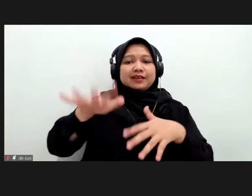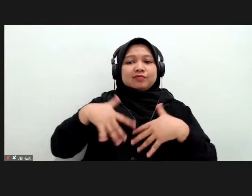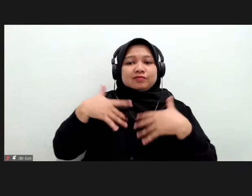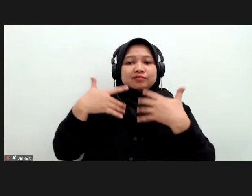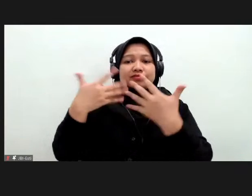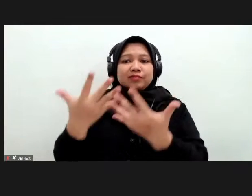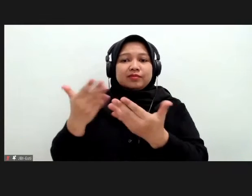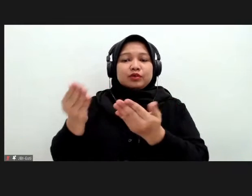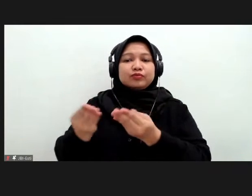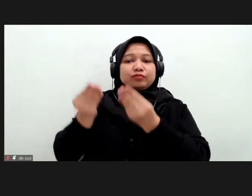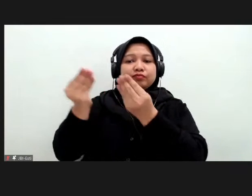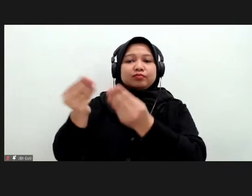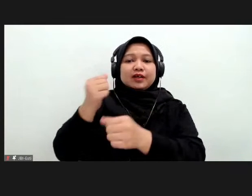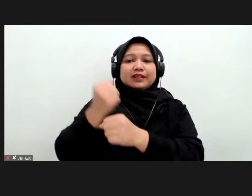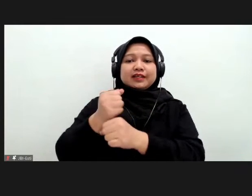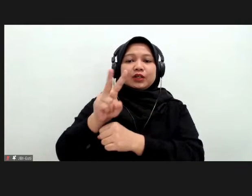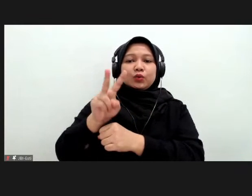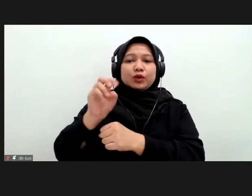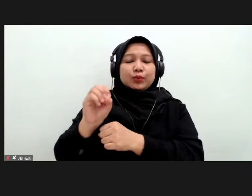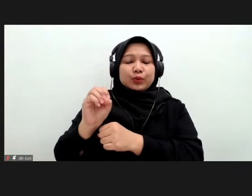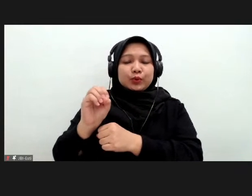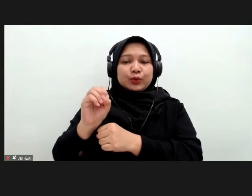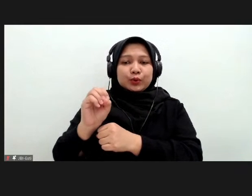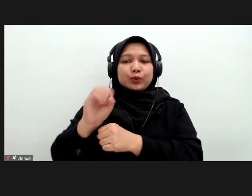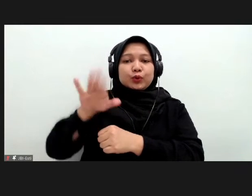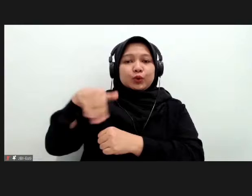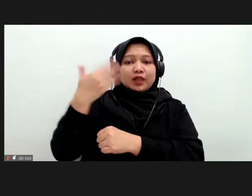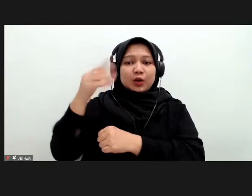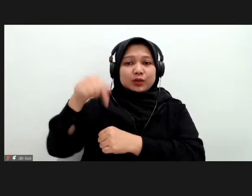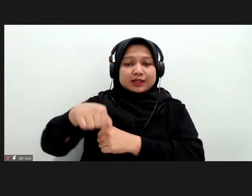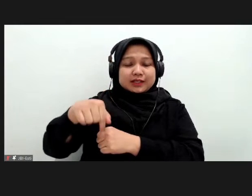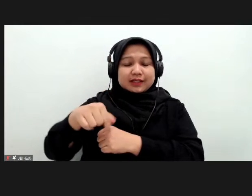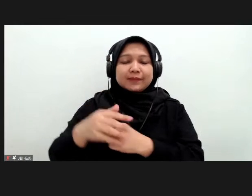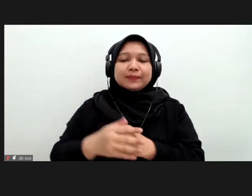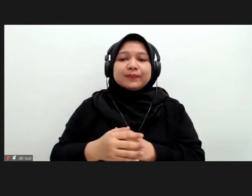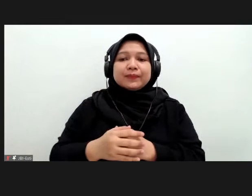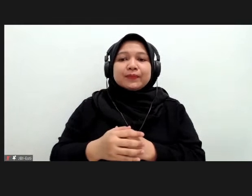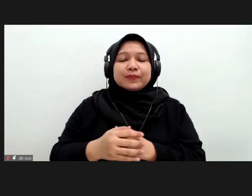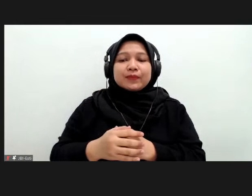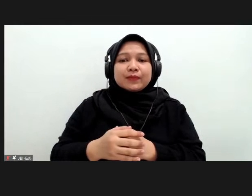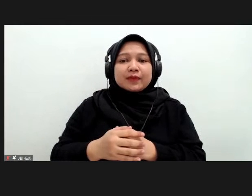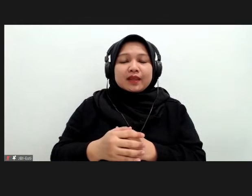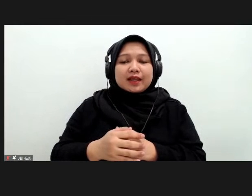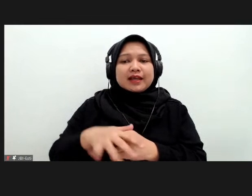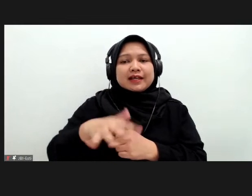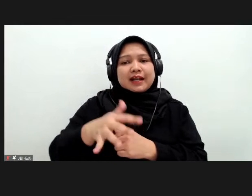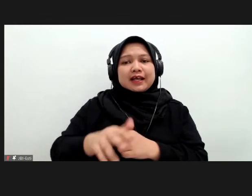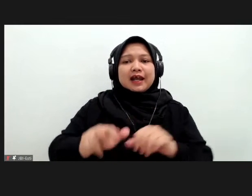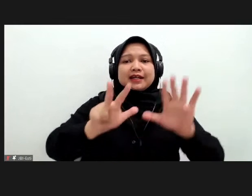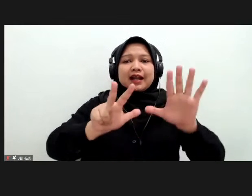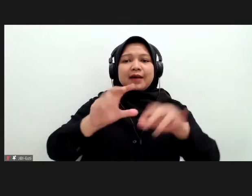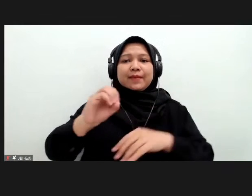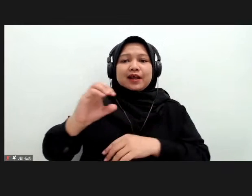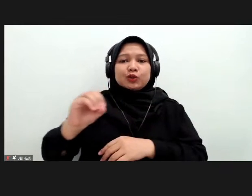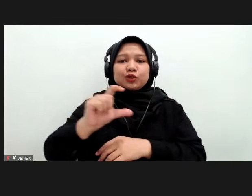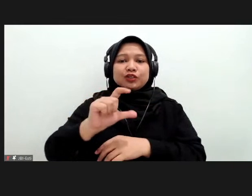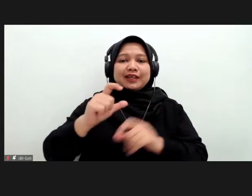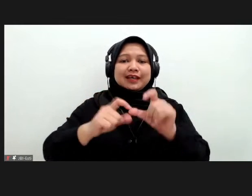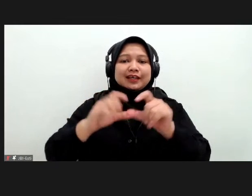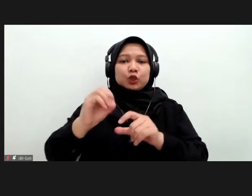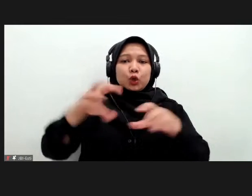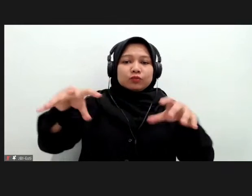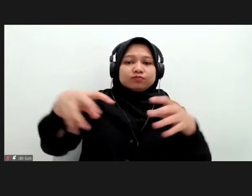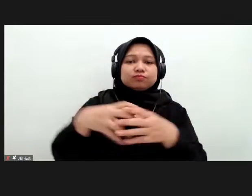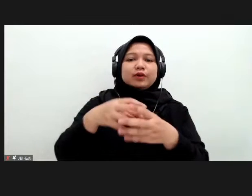attract more than 800 CSO to join in. And specifically in this working group, as you know,